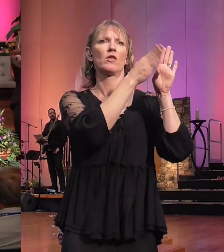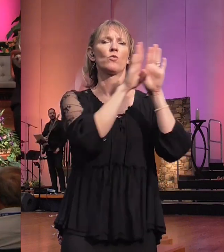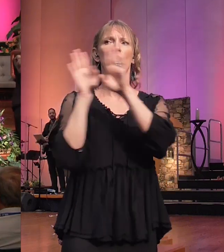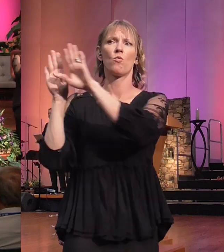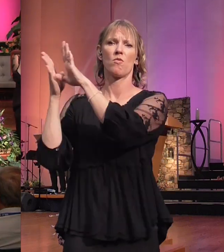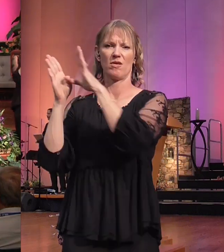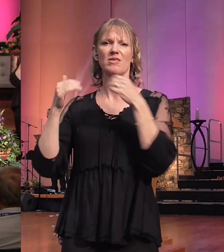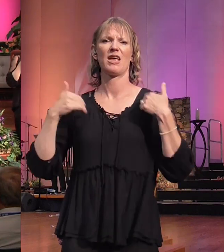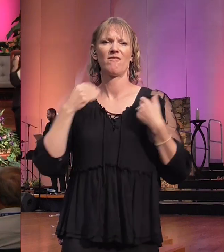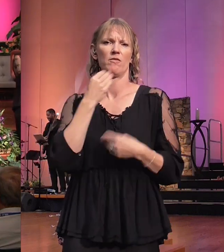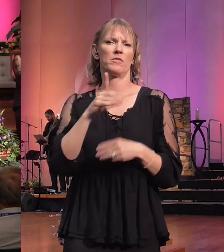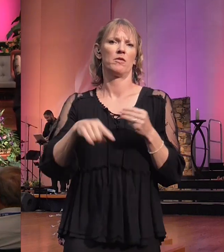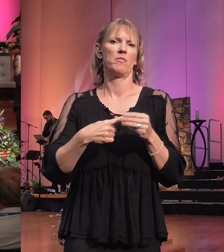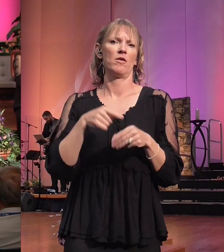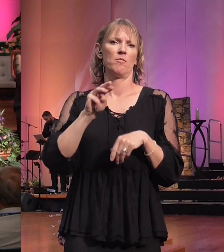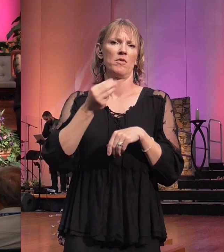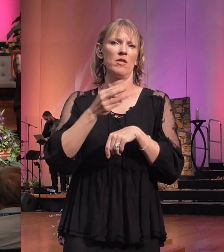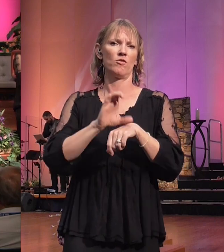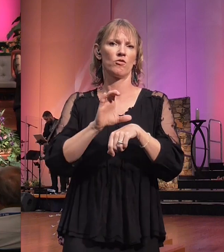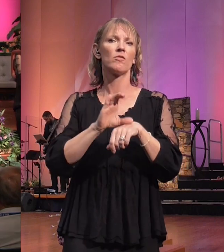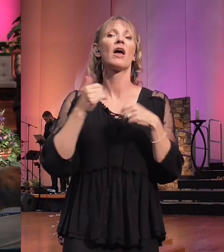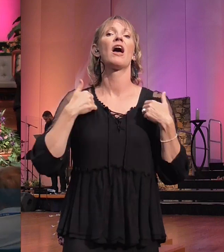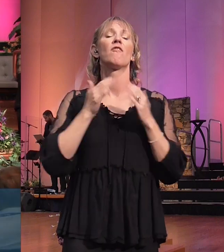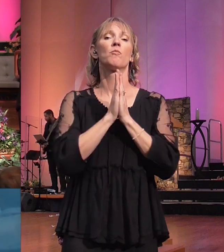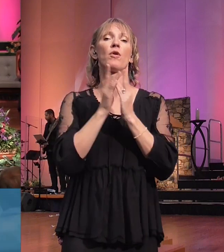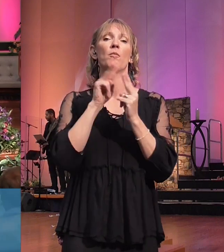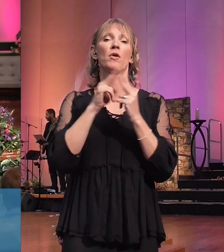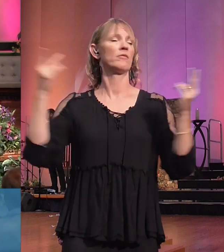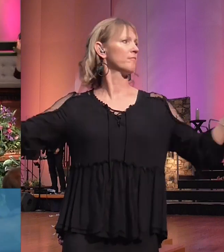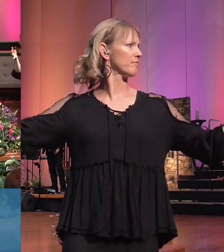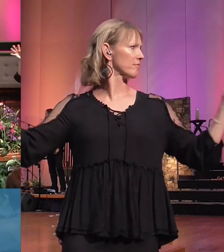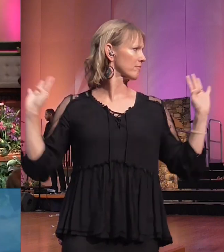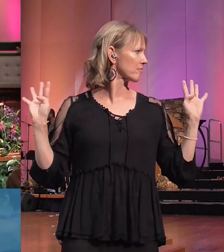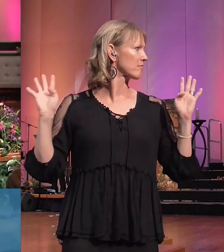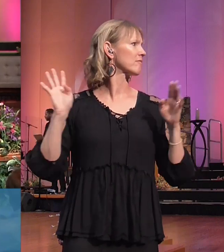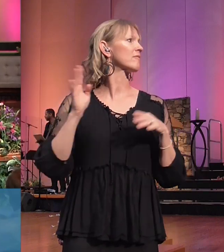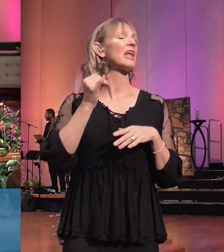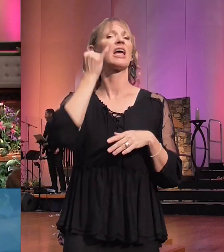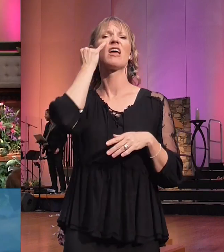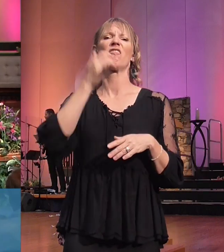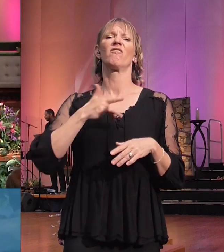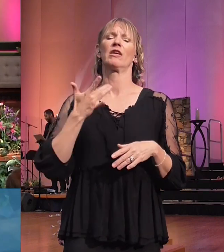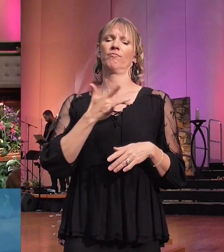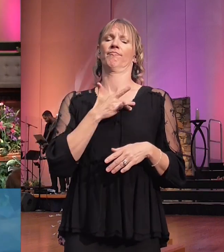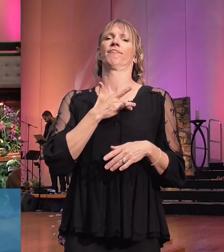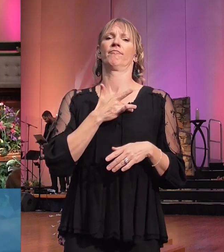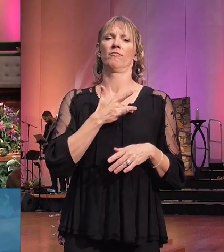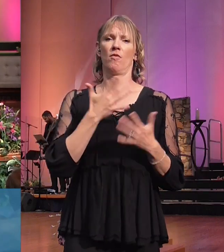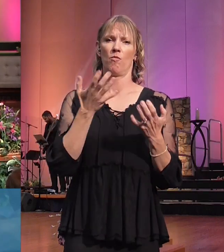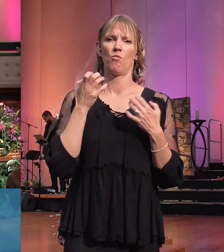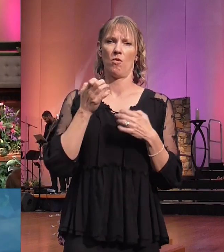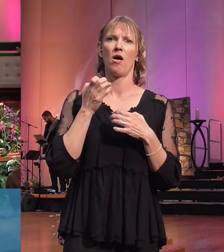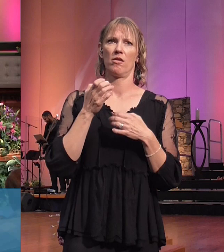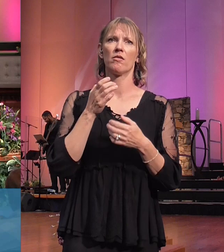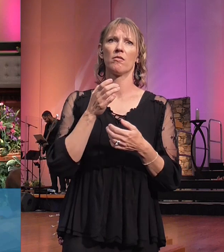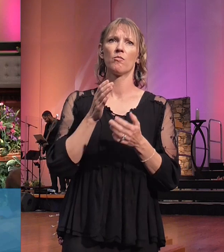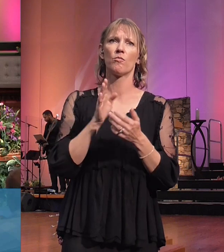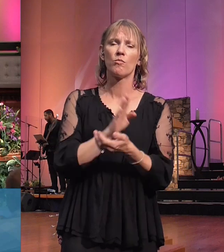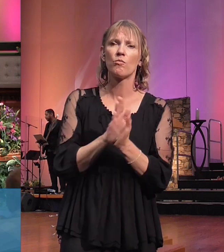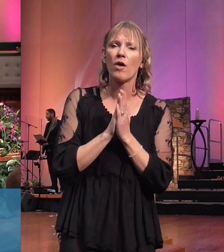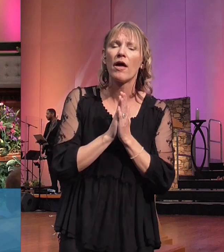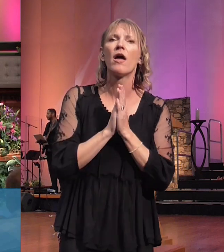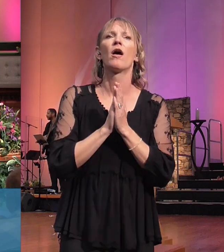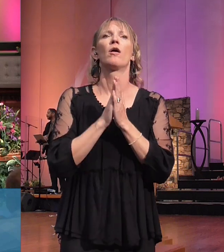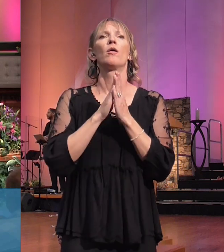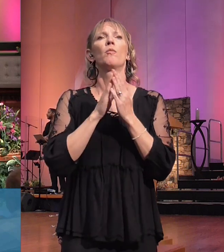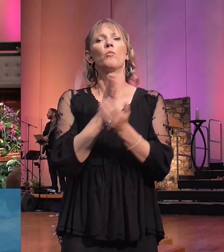Mile High. And we have our practitioners that have arrived, and if prayer is calling to you, the beauty of the music and the message,